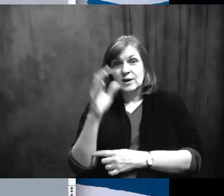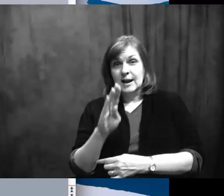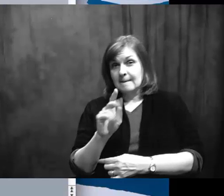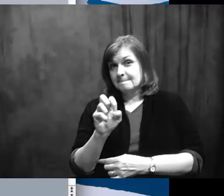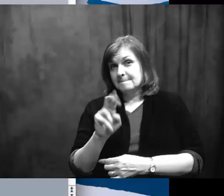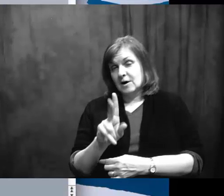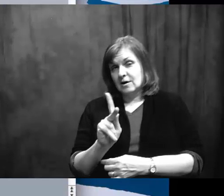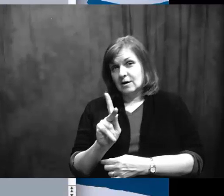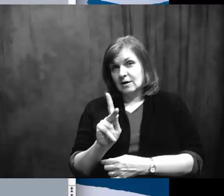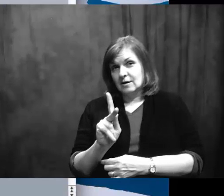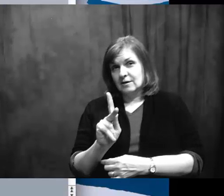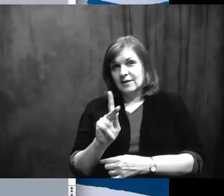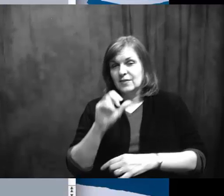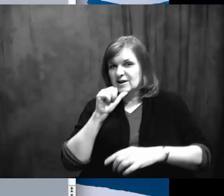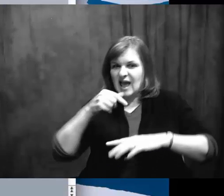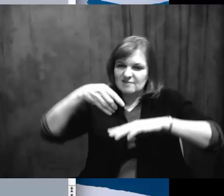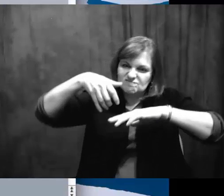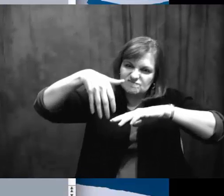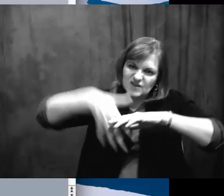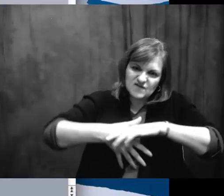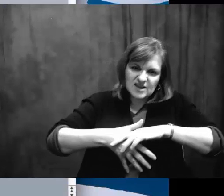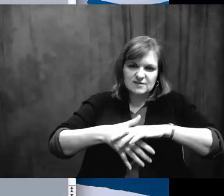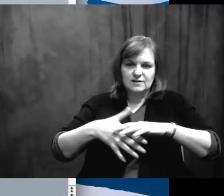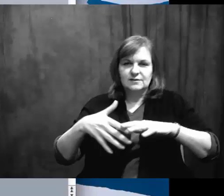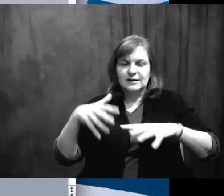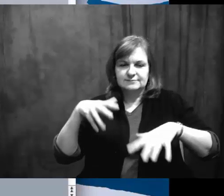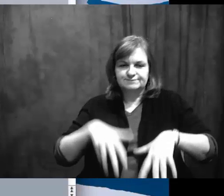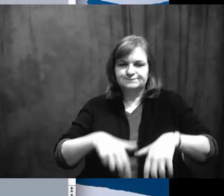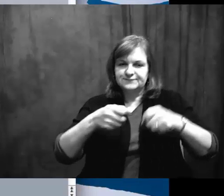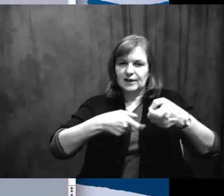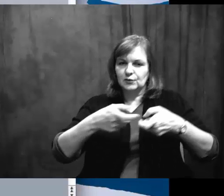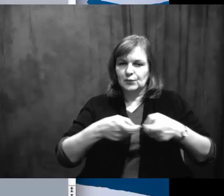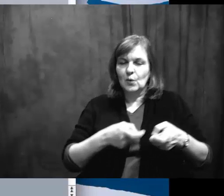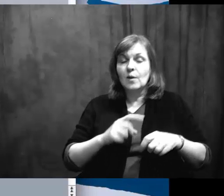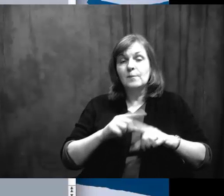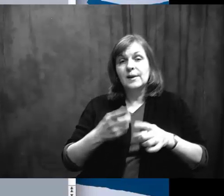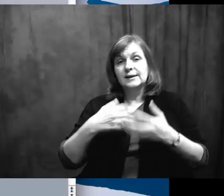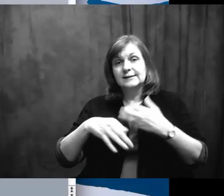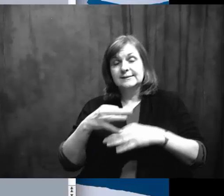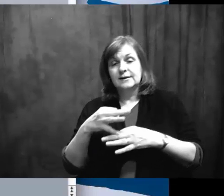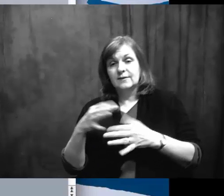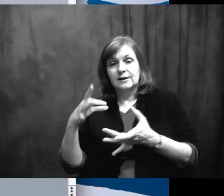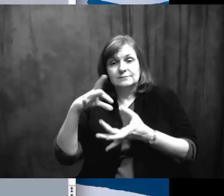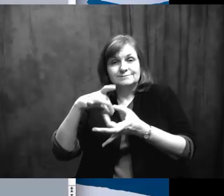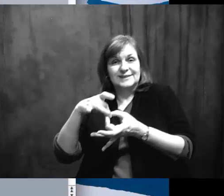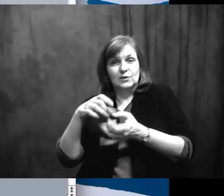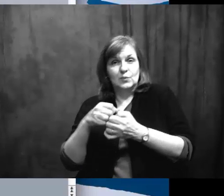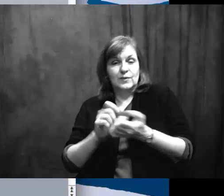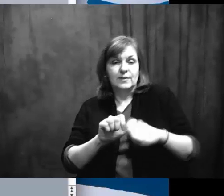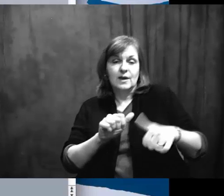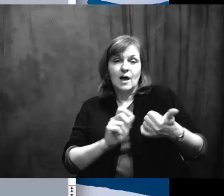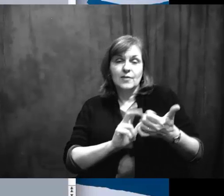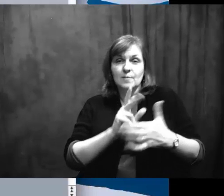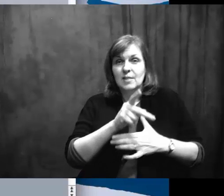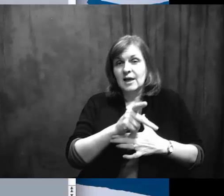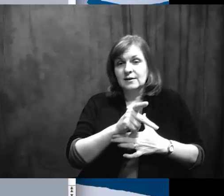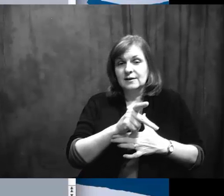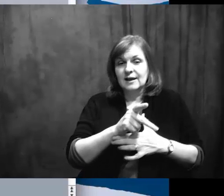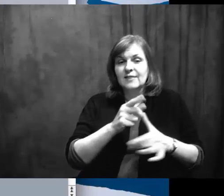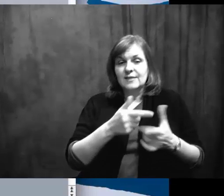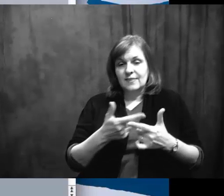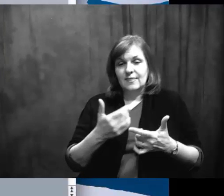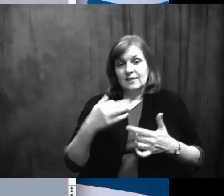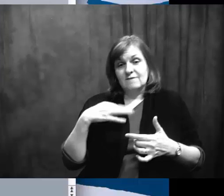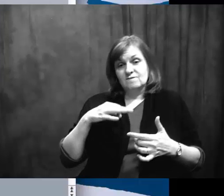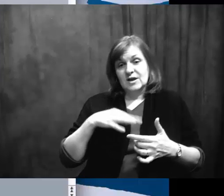of trees. Not that they're being invasive so much as that they are gaining an advantage of